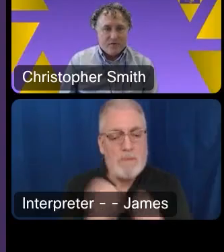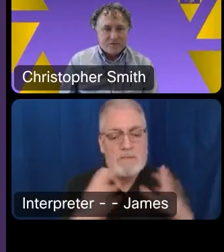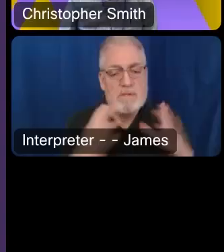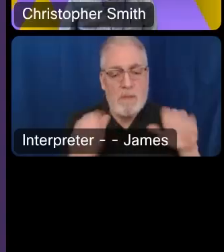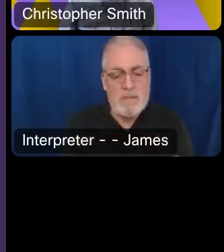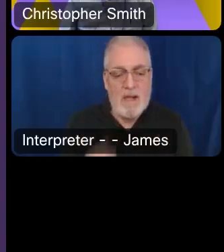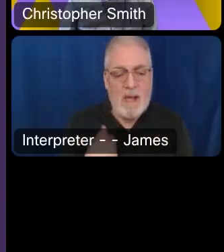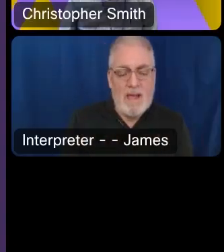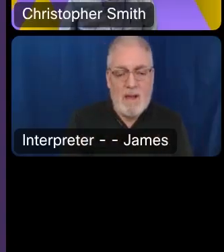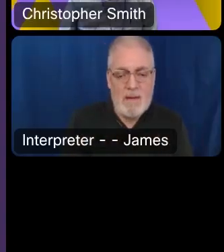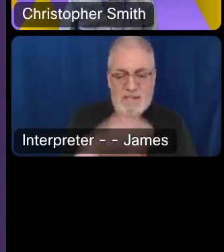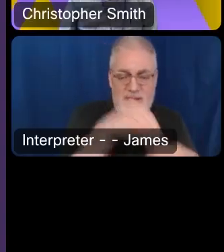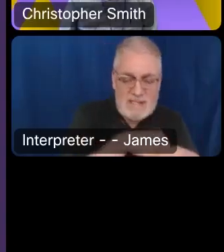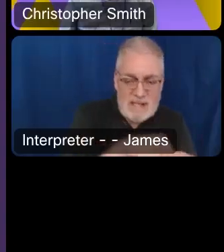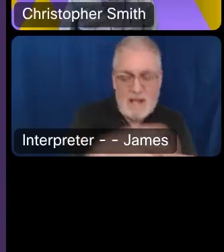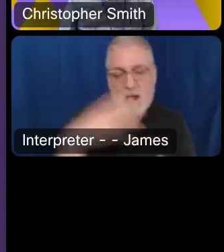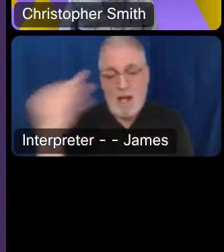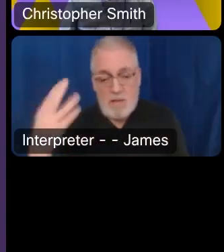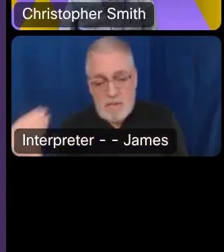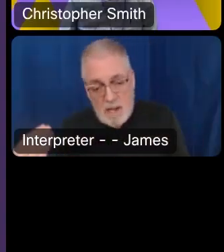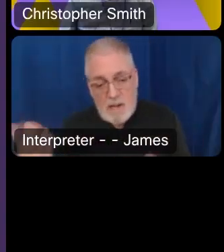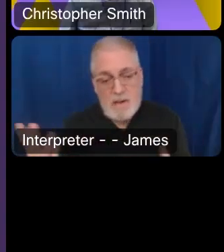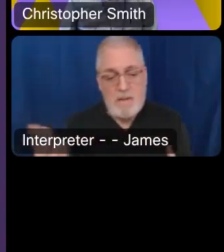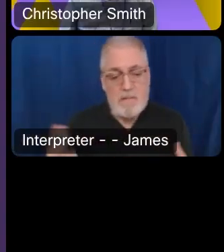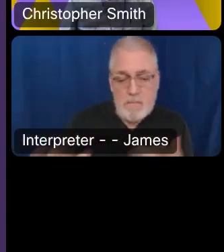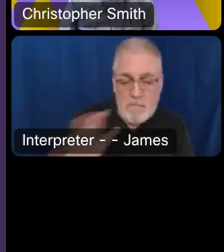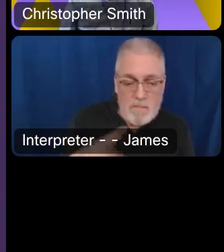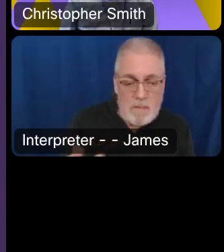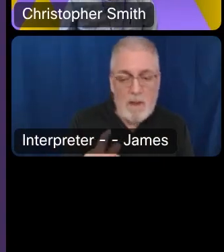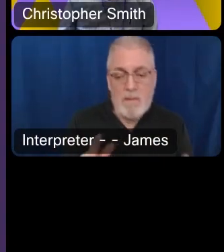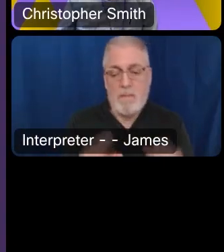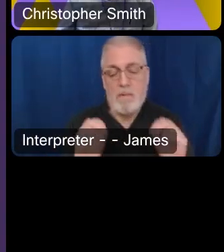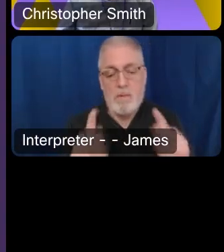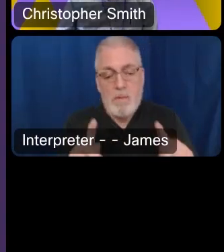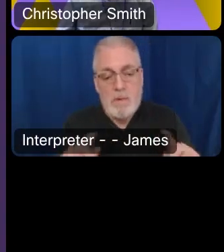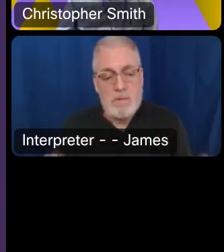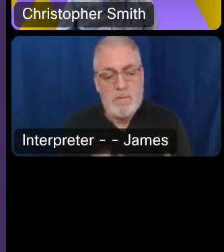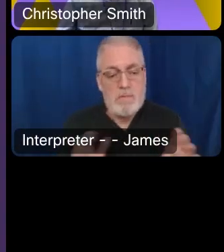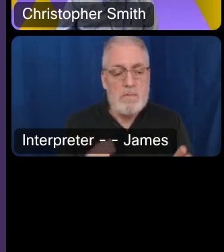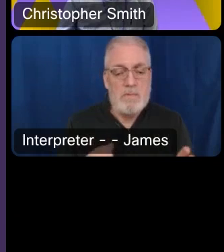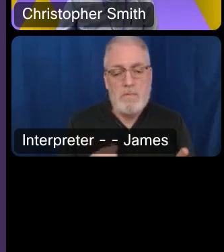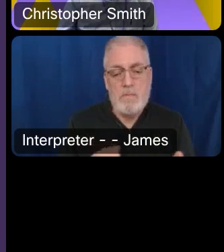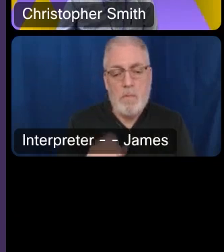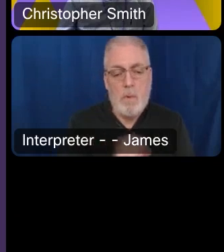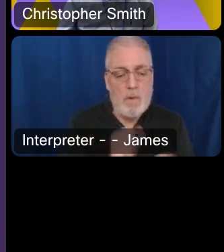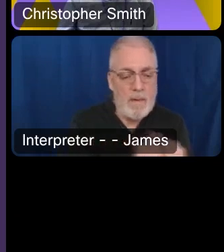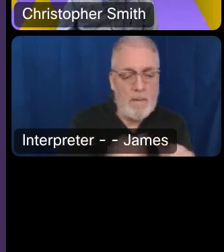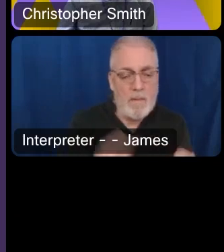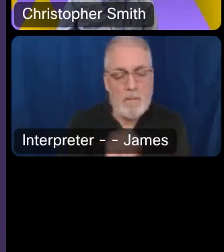really focused on facilitating skill building, group activities, and recreational opportunities. Next slide.